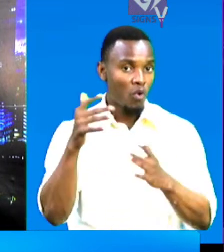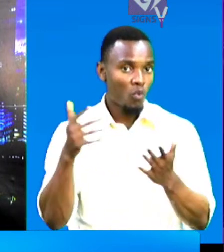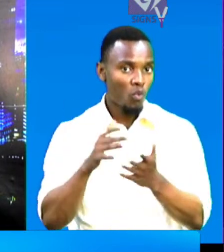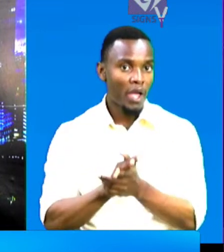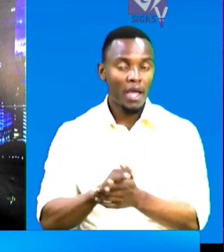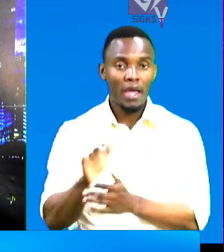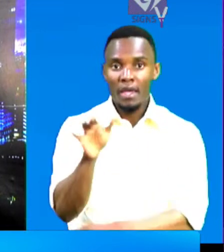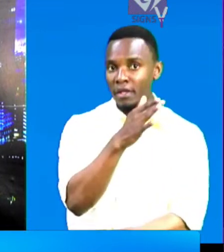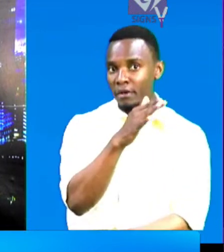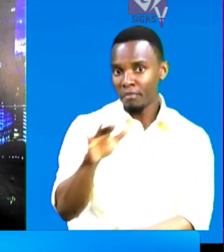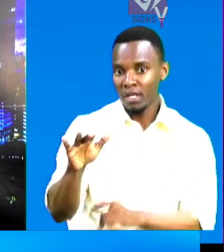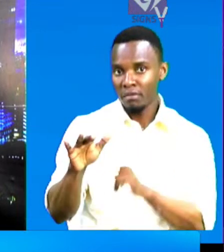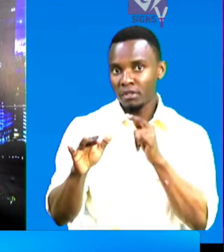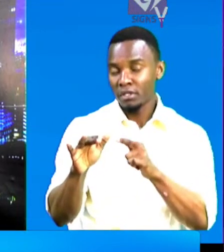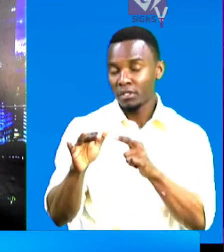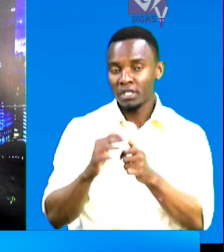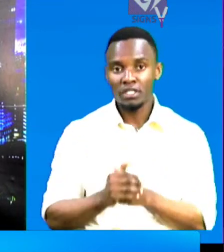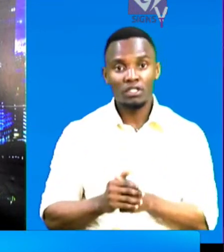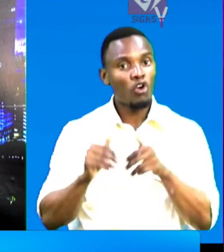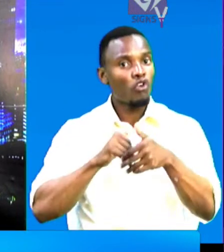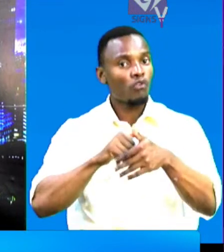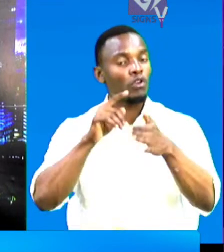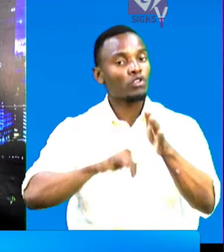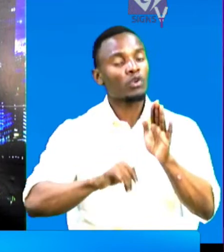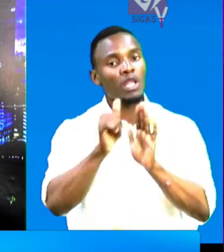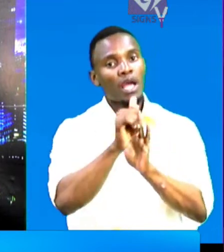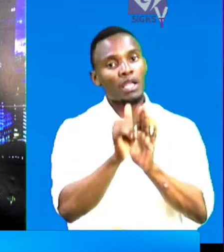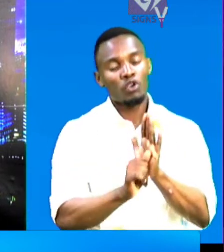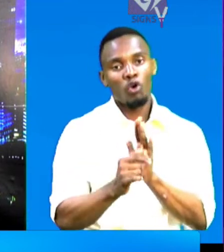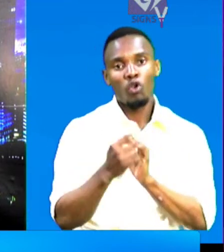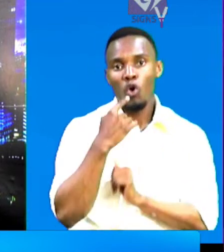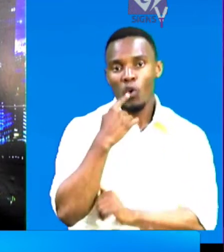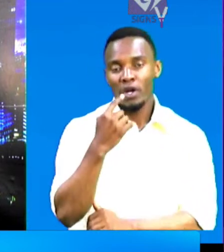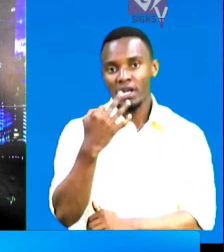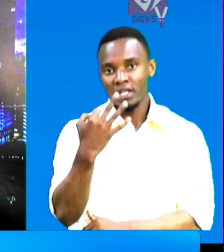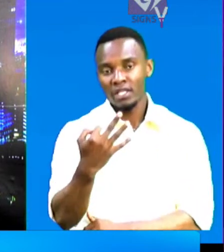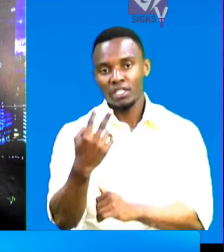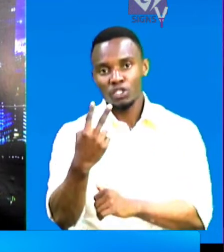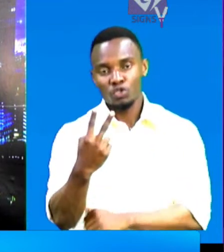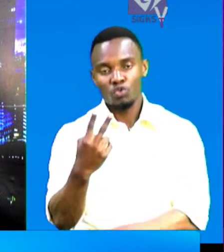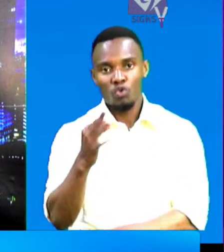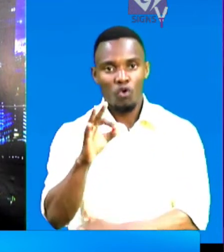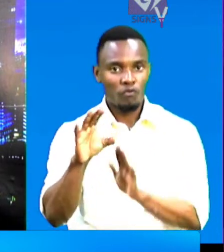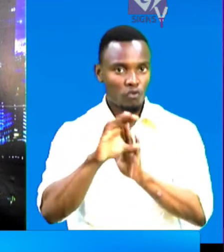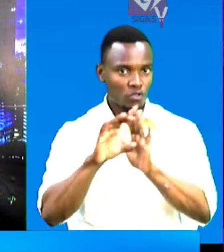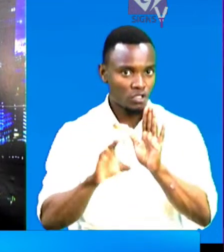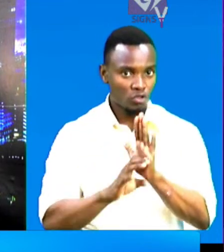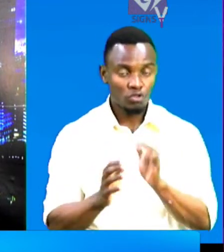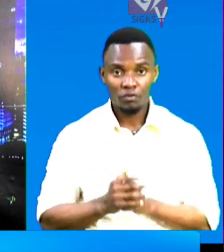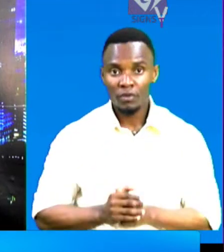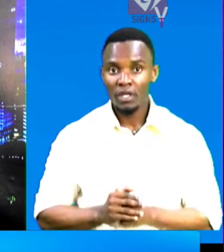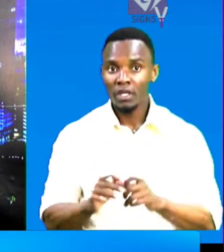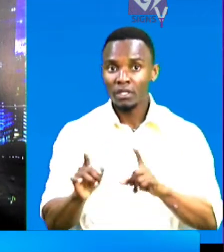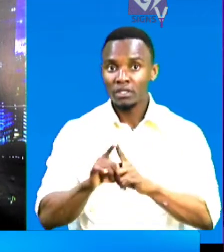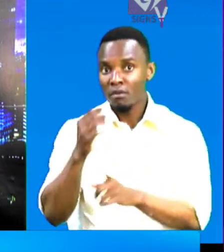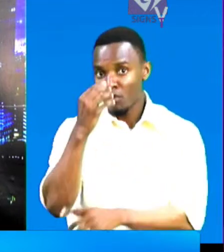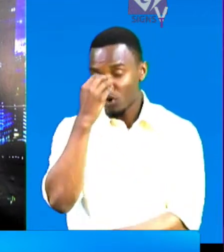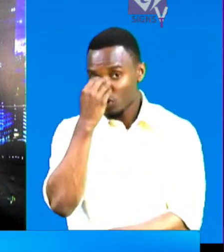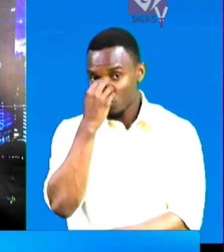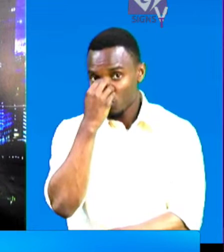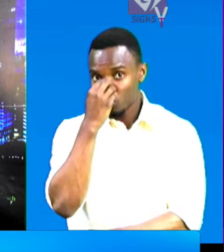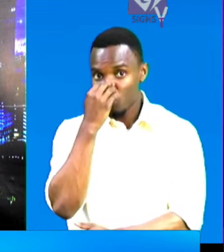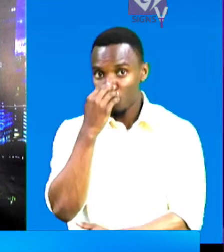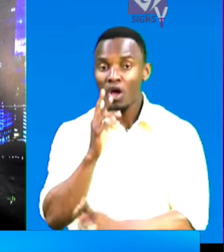in accordance with the Article 132 of the Constitution. The head of state provided a